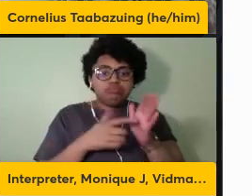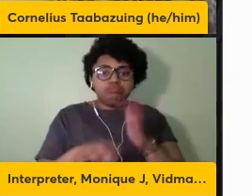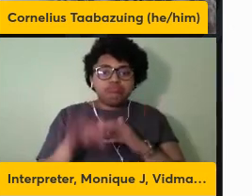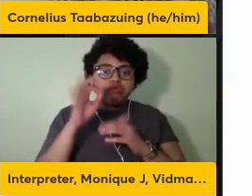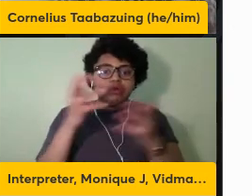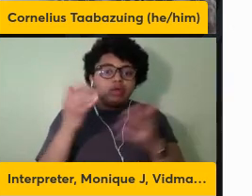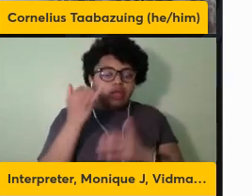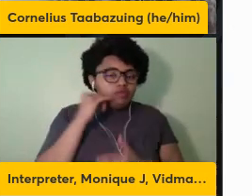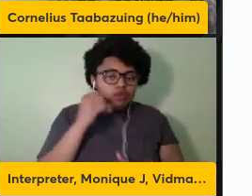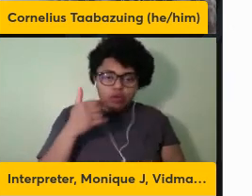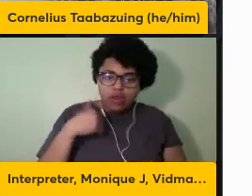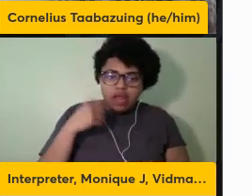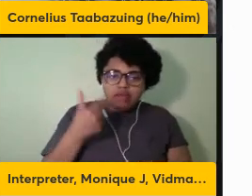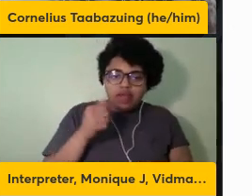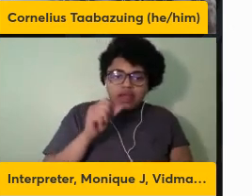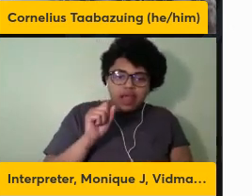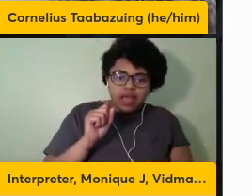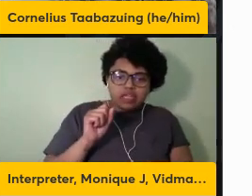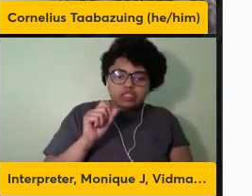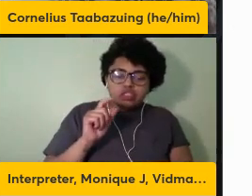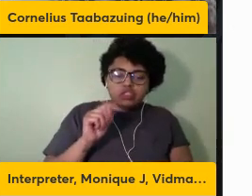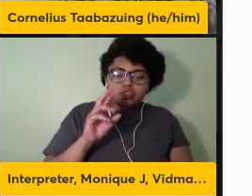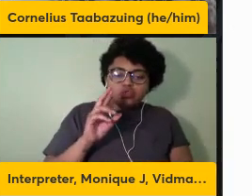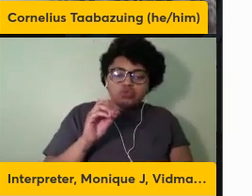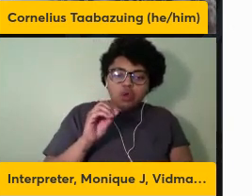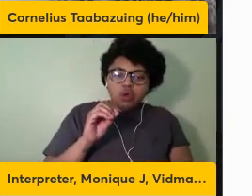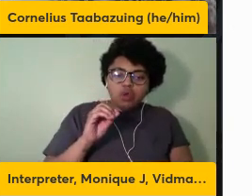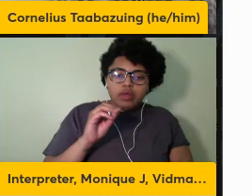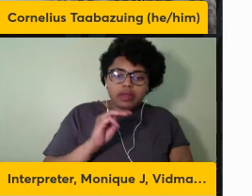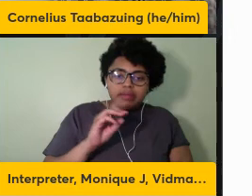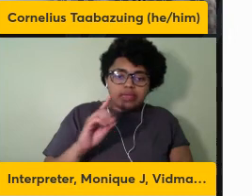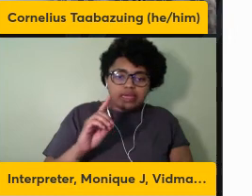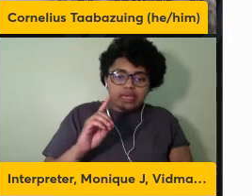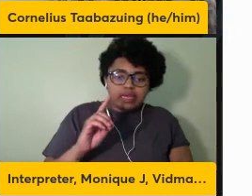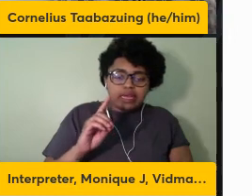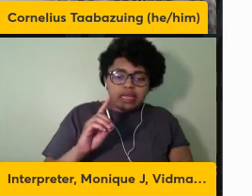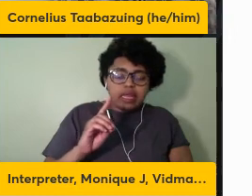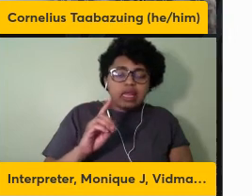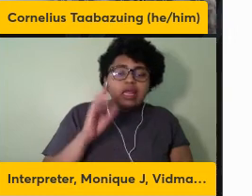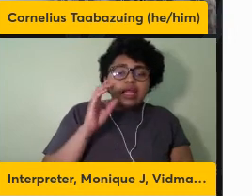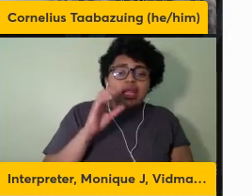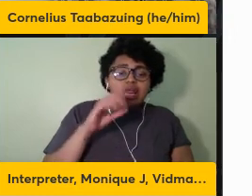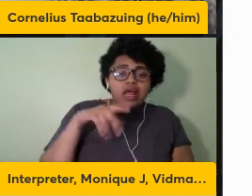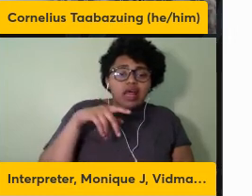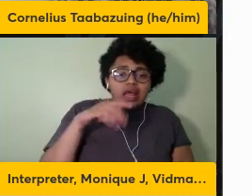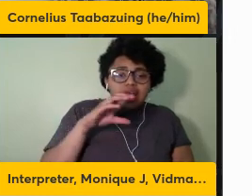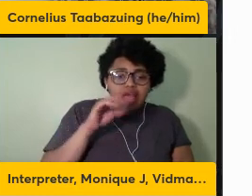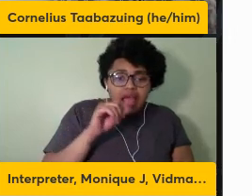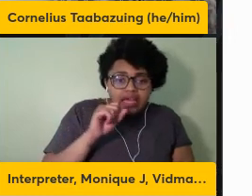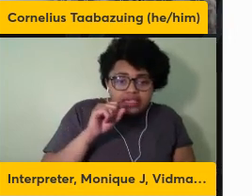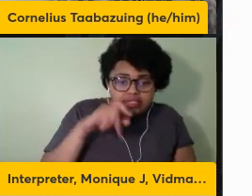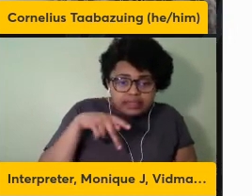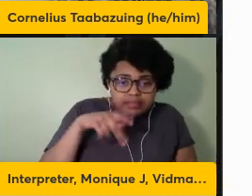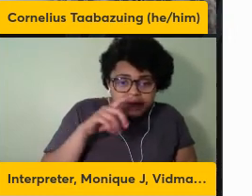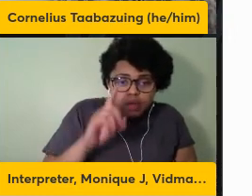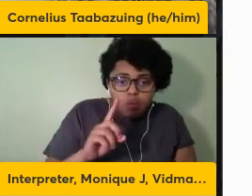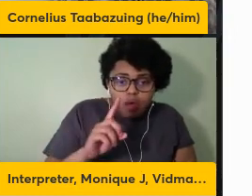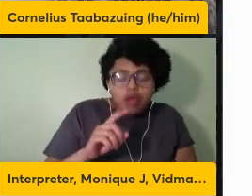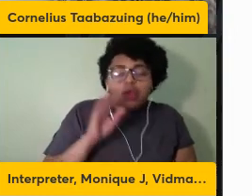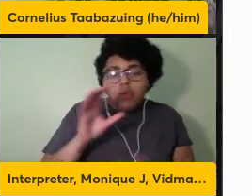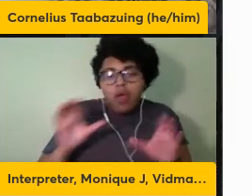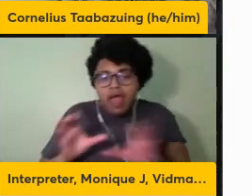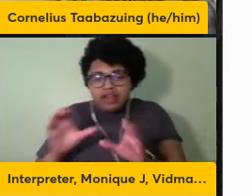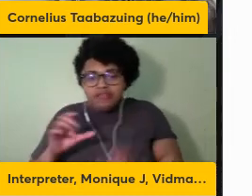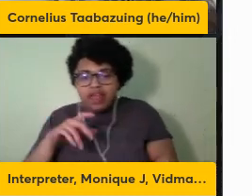have gastromin D, caspase 1 will then activate caspase 3 and 7, which will then go on to induce